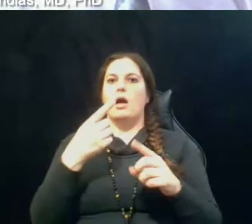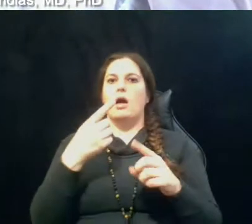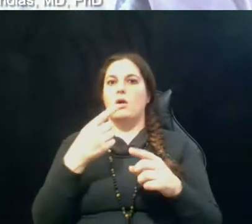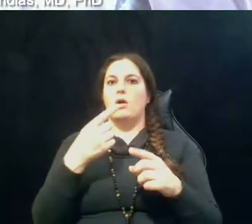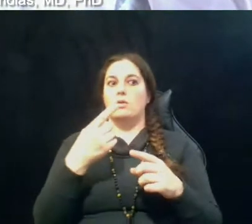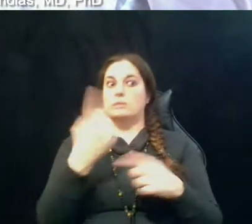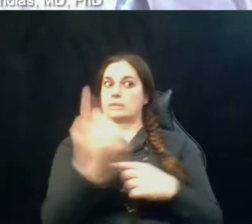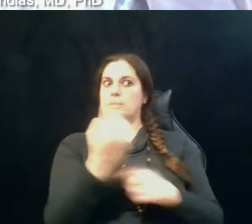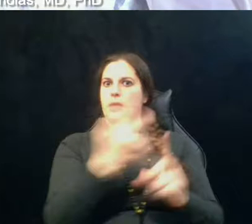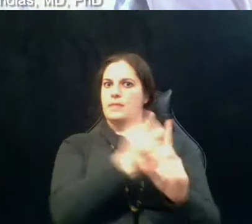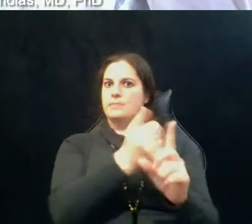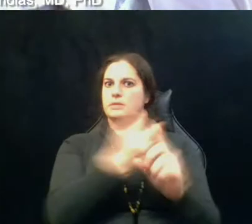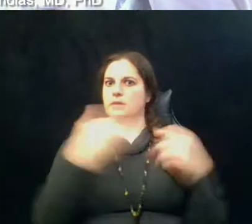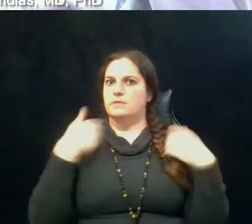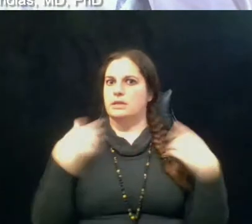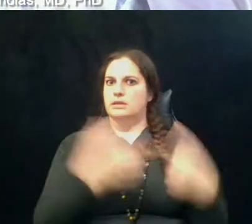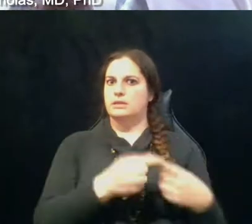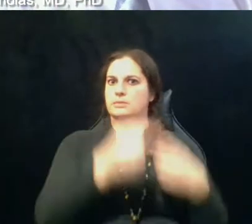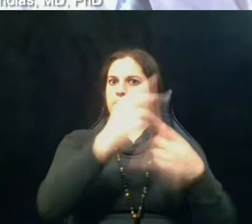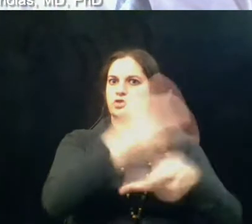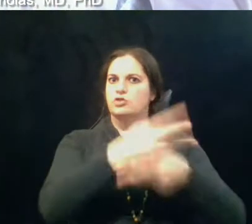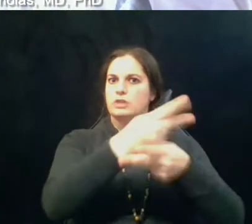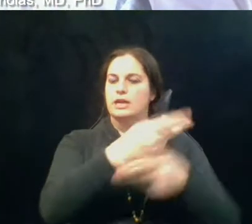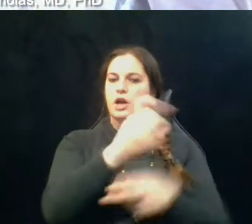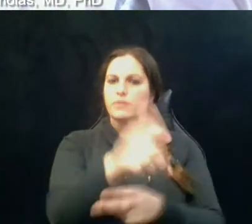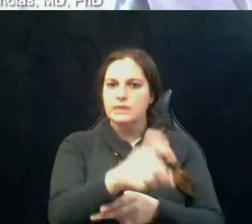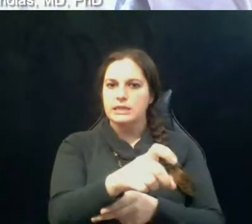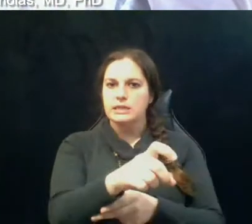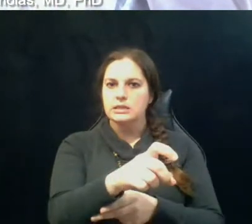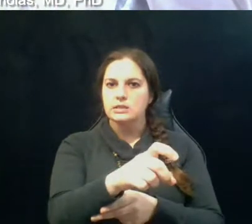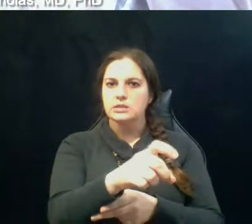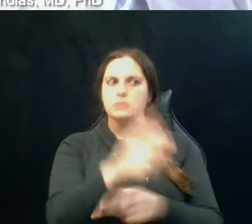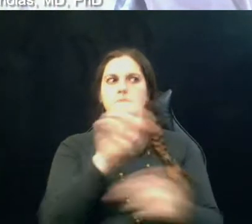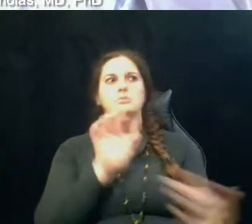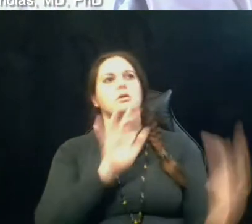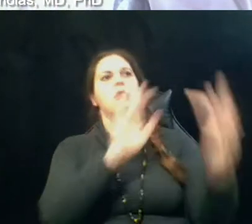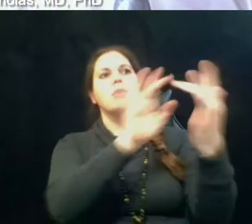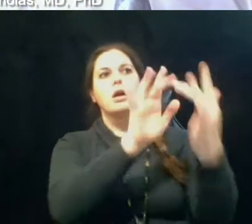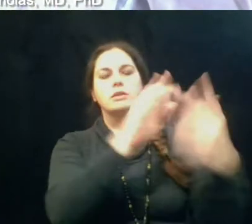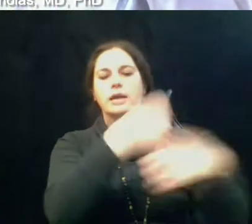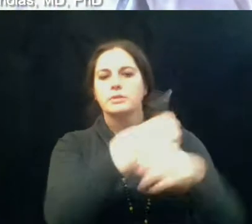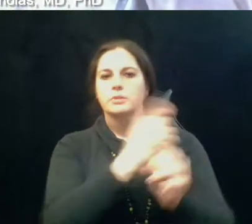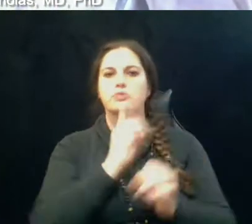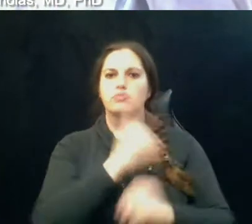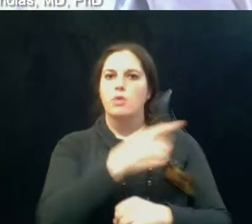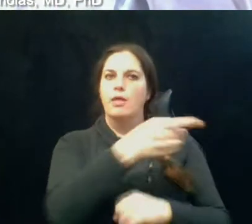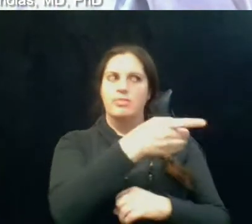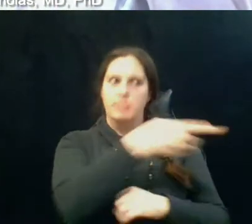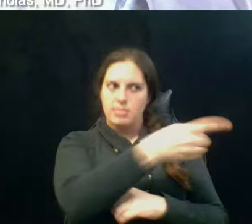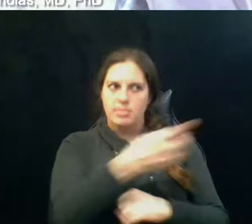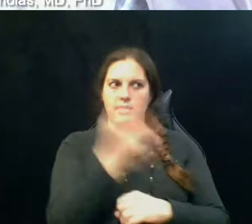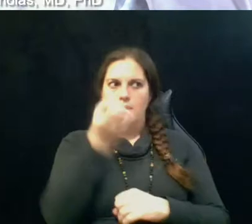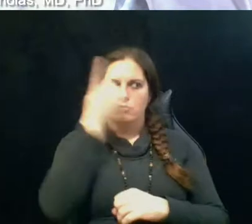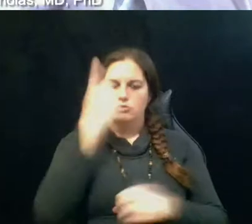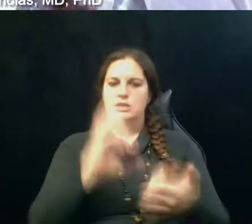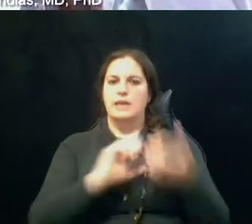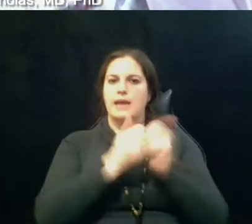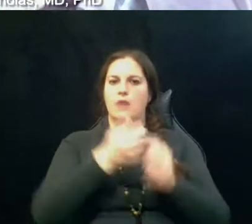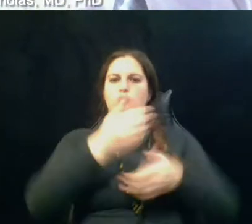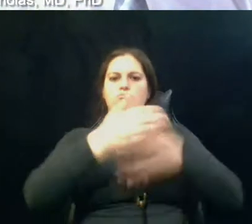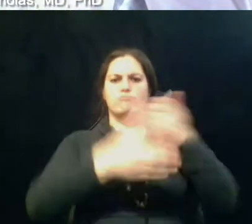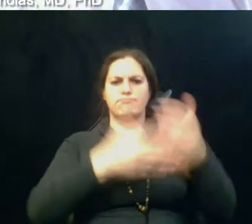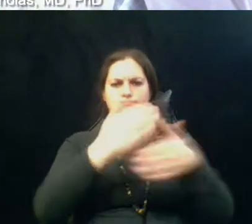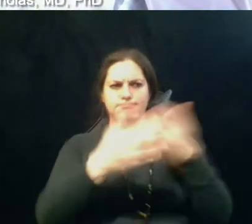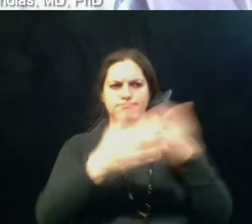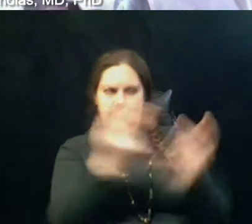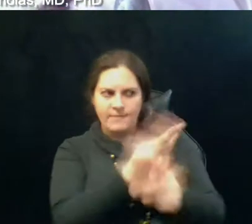the extra mile to reach out to them and make sure they know how to navigate this process. And if they can't navigate the process on their own,